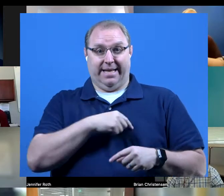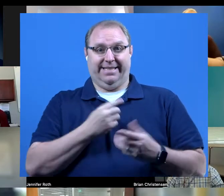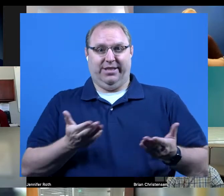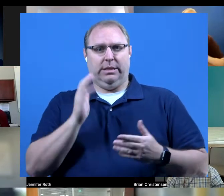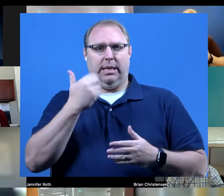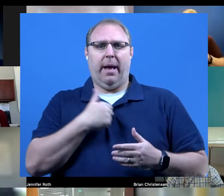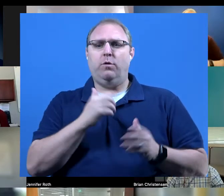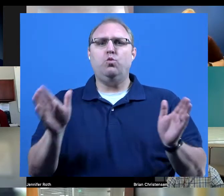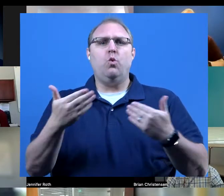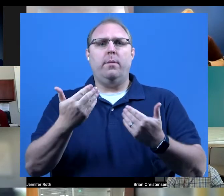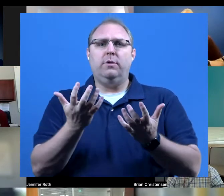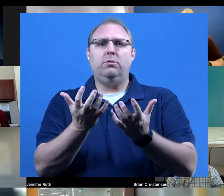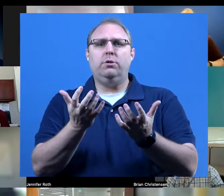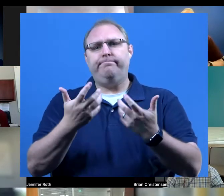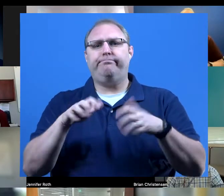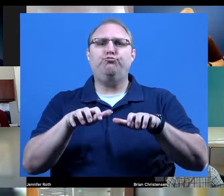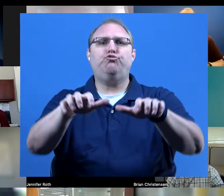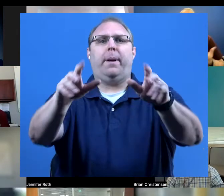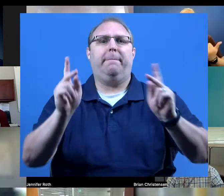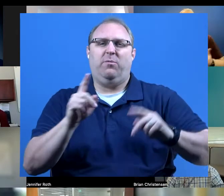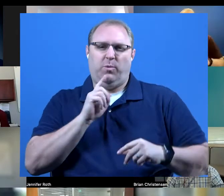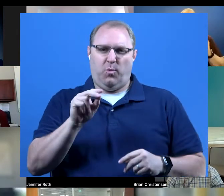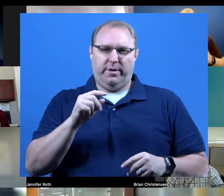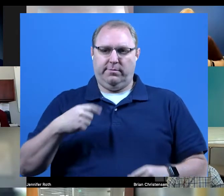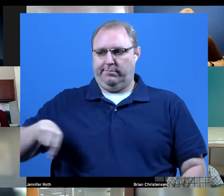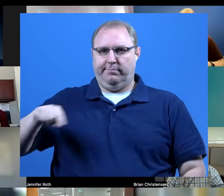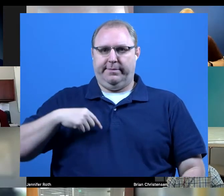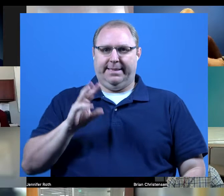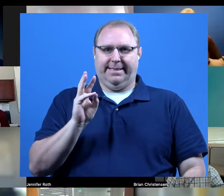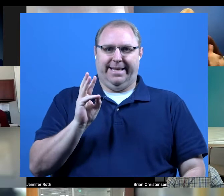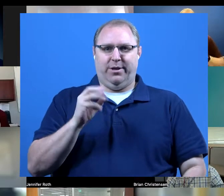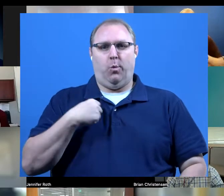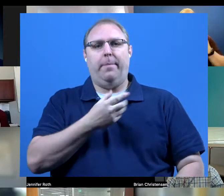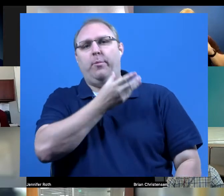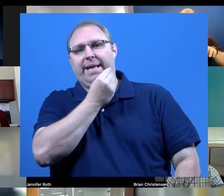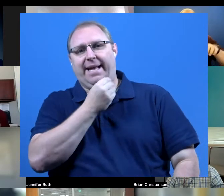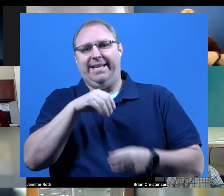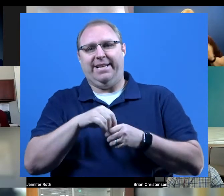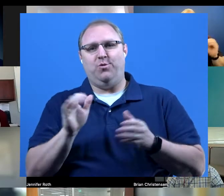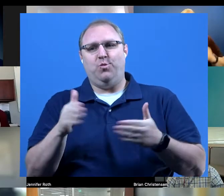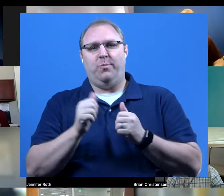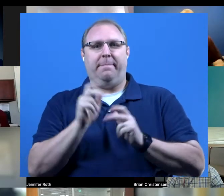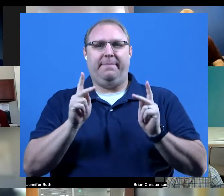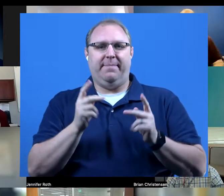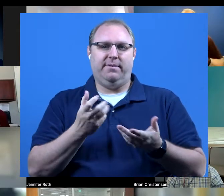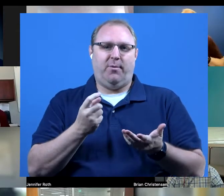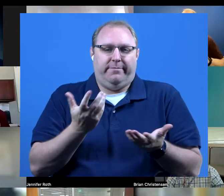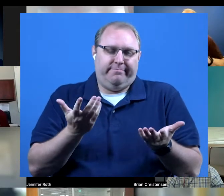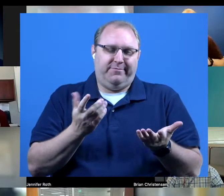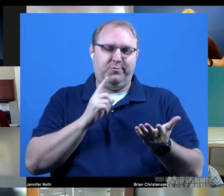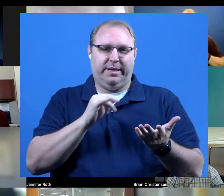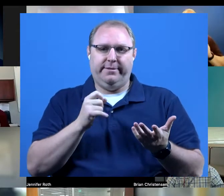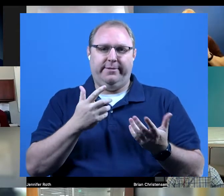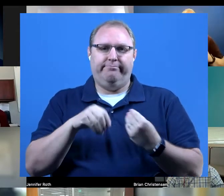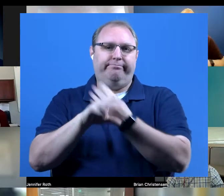presenters, what you can't see is the fact that it looks like we're in a room with people, but we're not. There's just 6 of us here and we're pretending like we're presenting to a room,